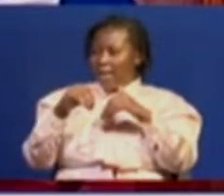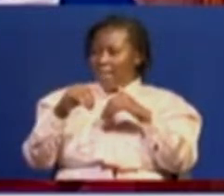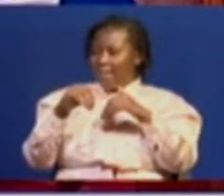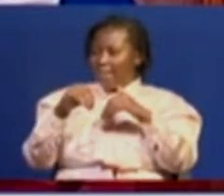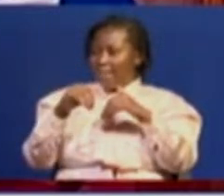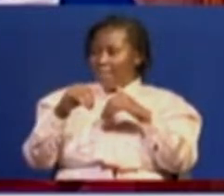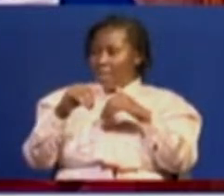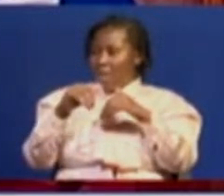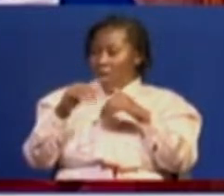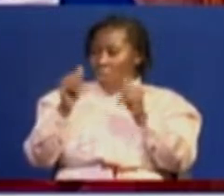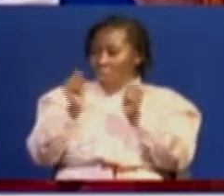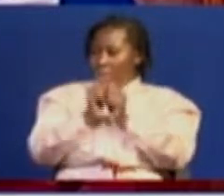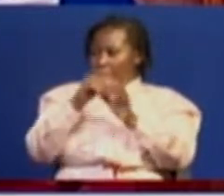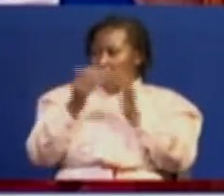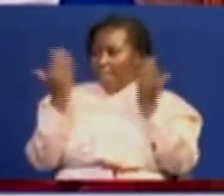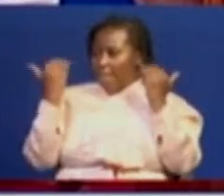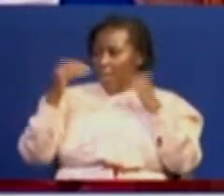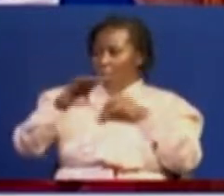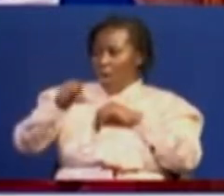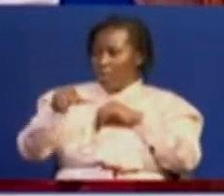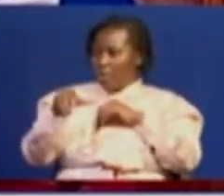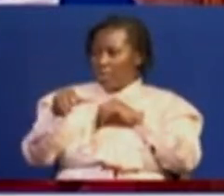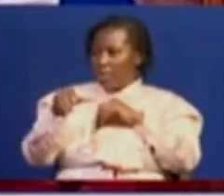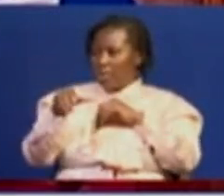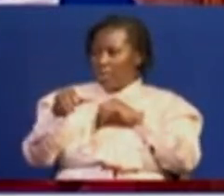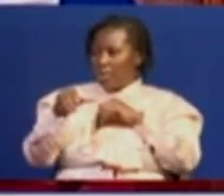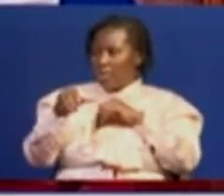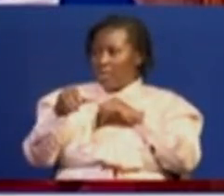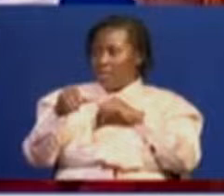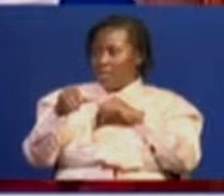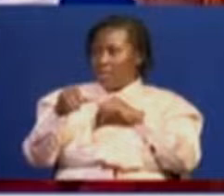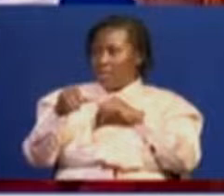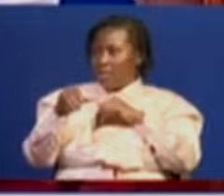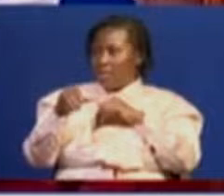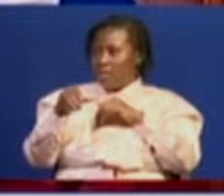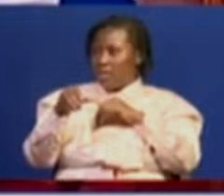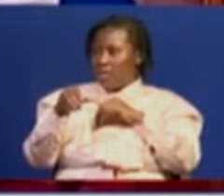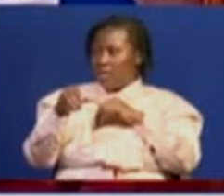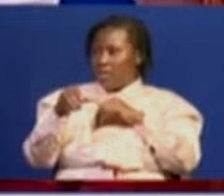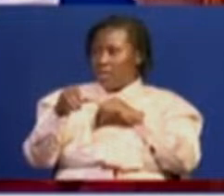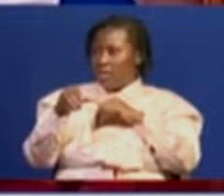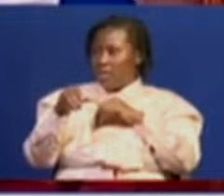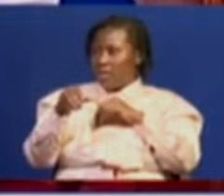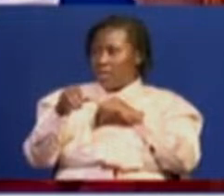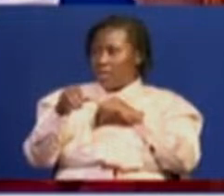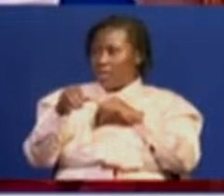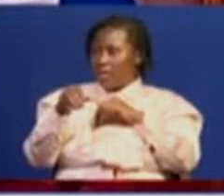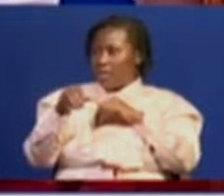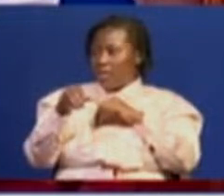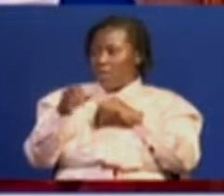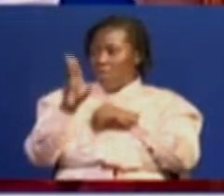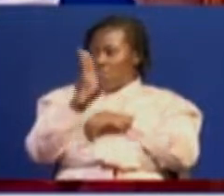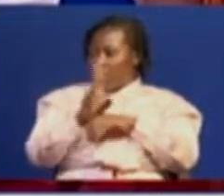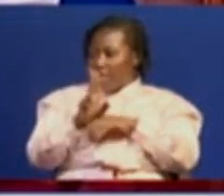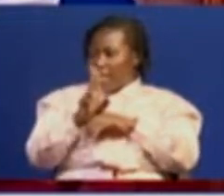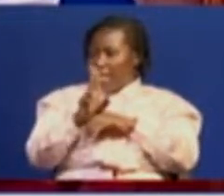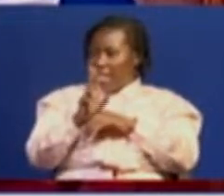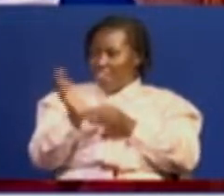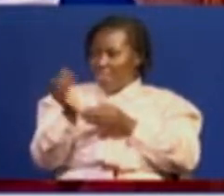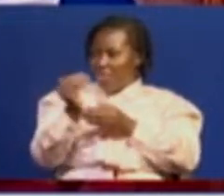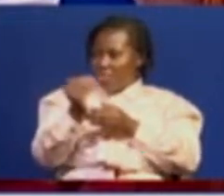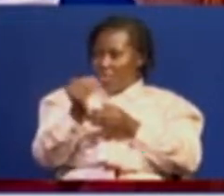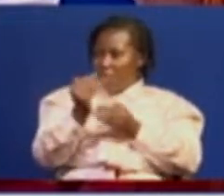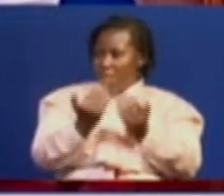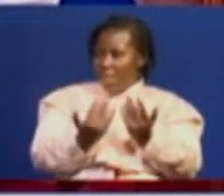North Sub-County, within Meru County, jointly and with your articles for use in the course